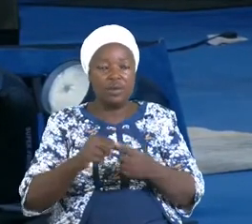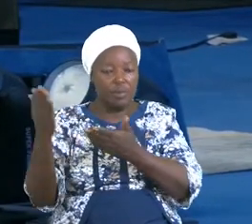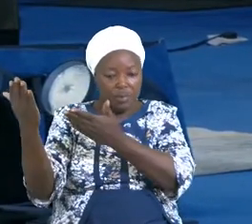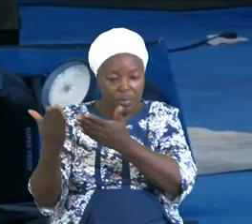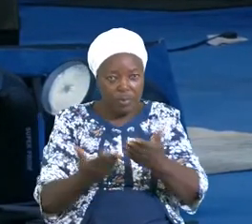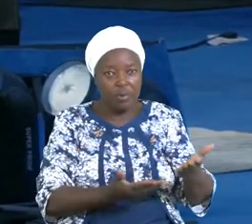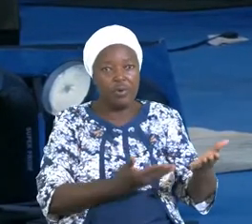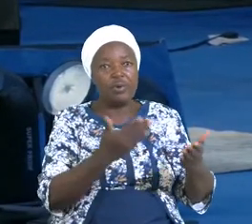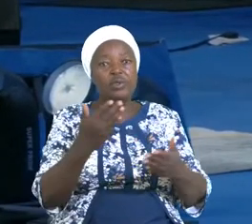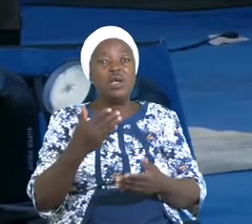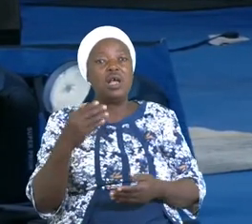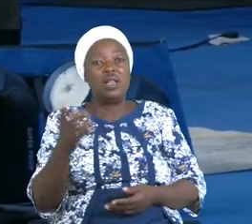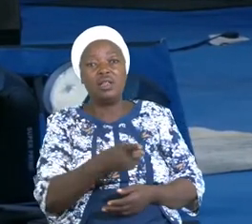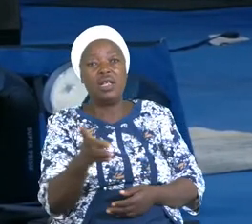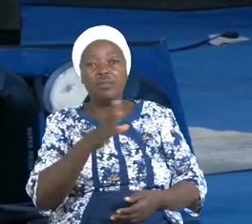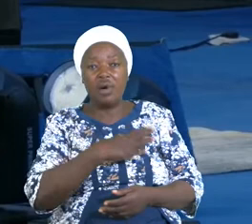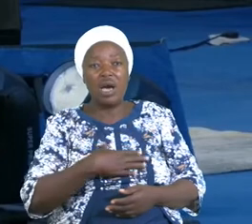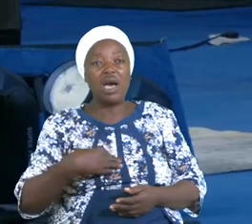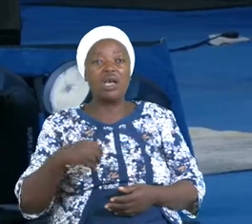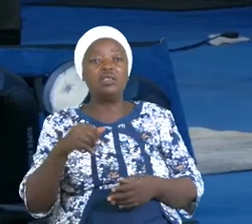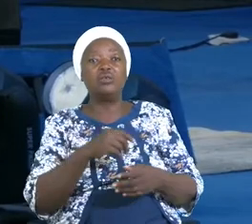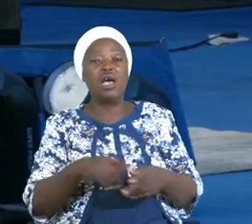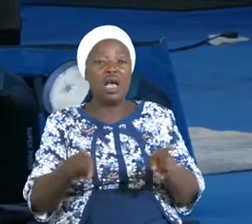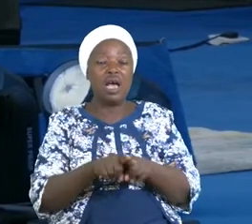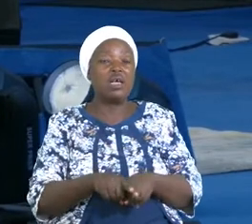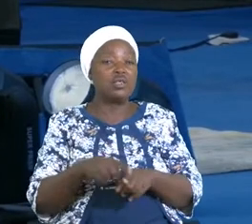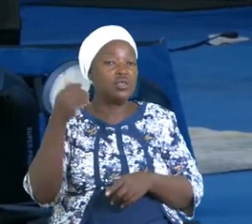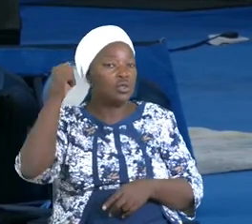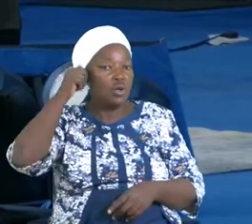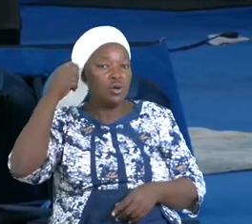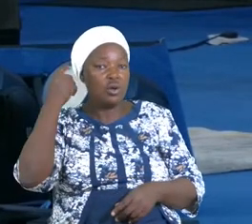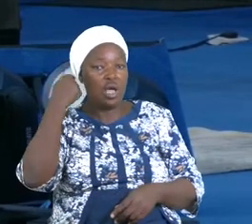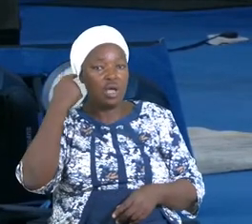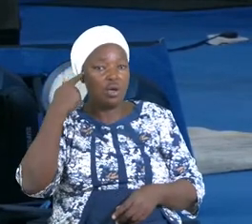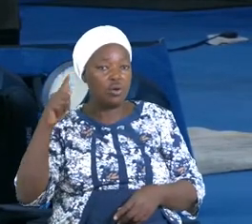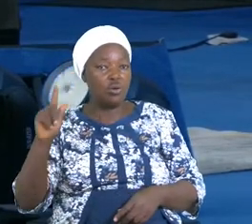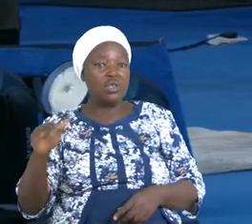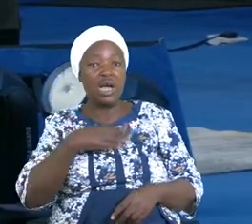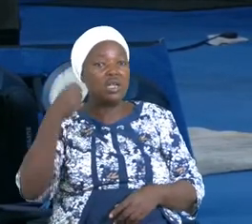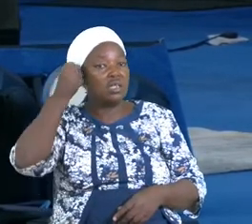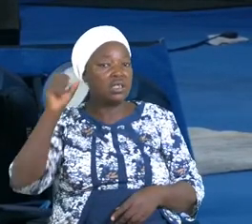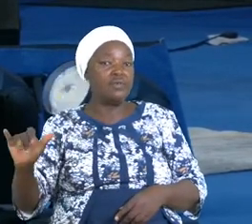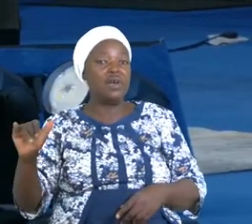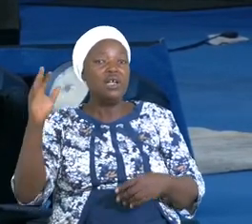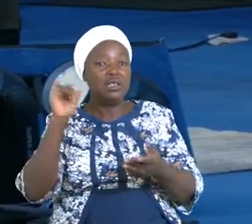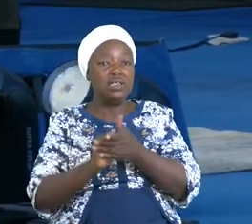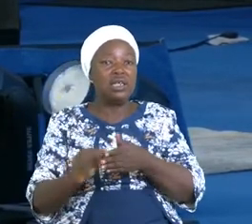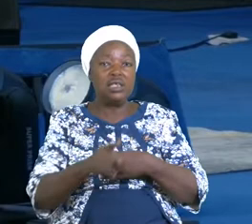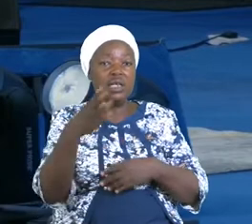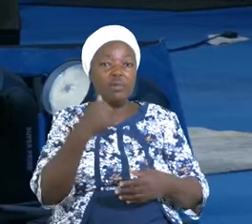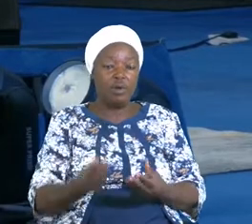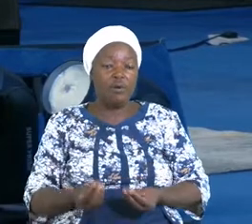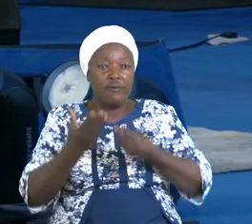as gold and silver, that they may offer unto the Lord